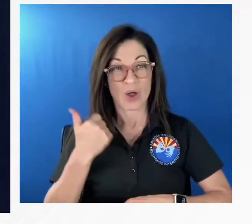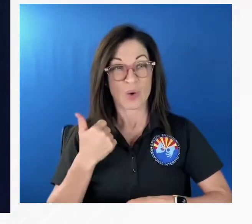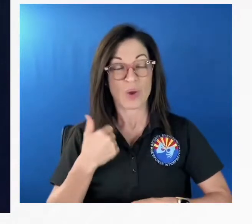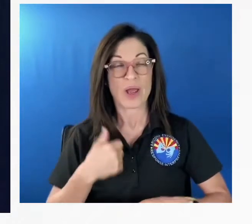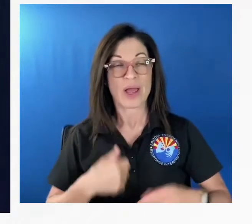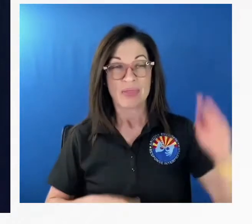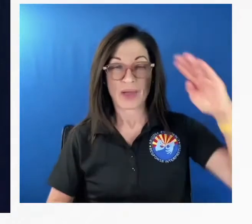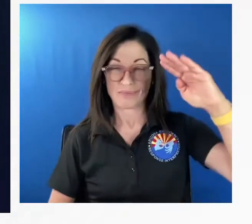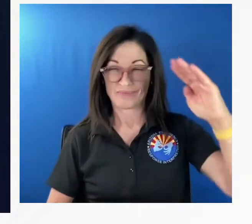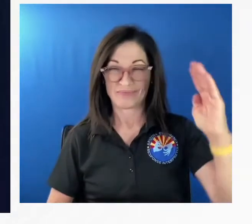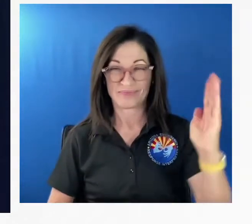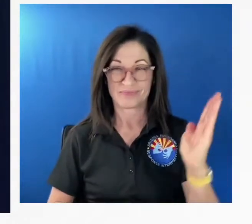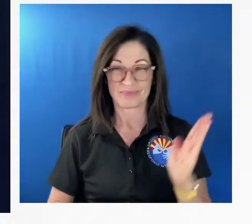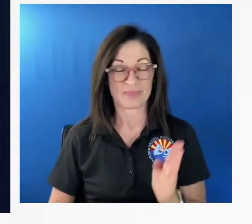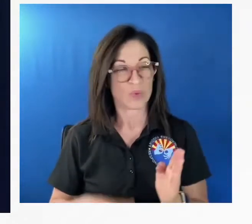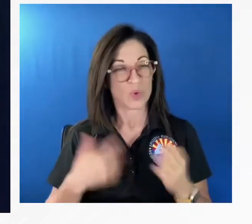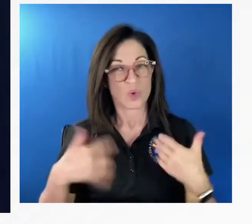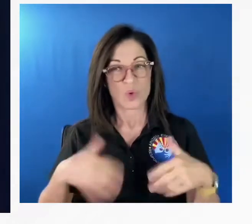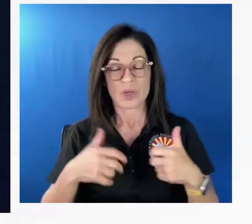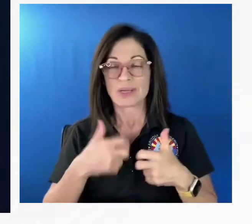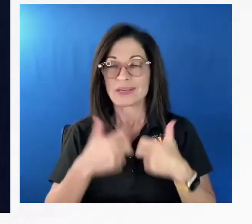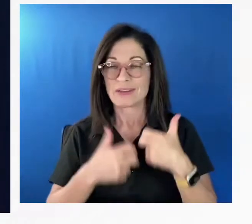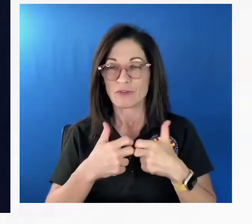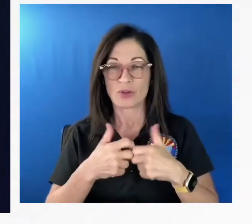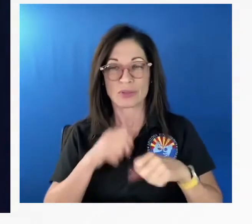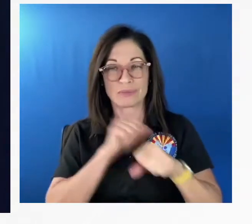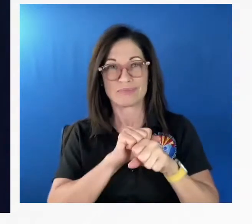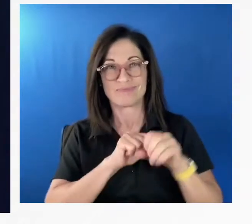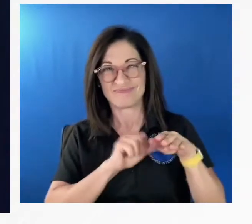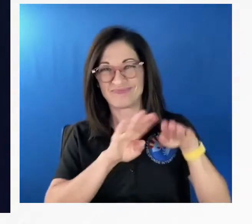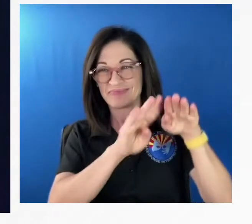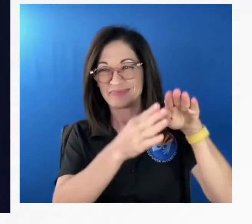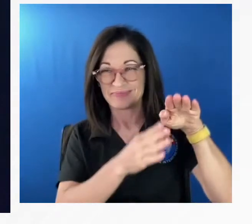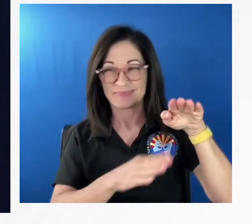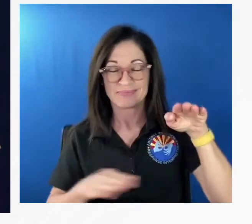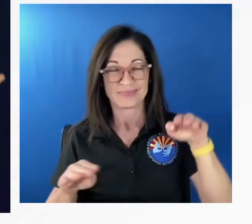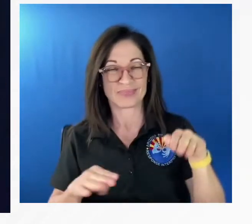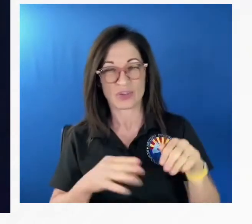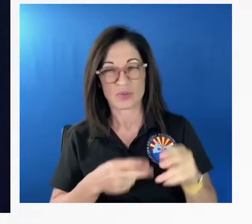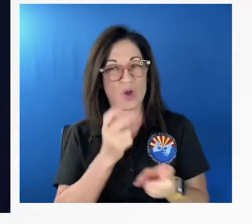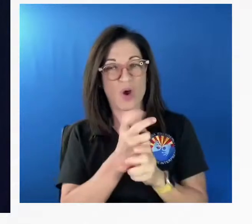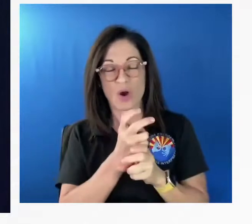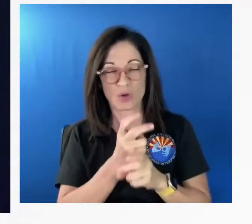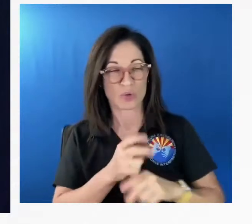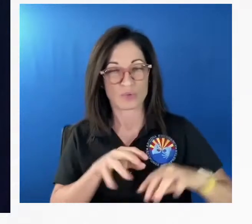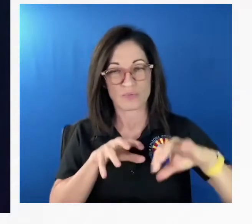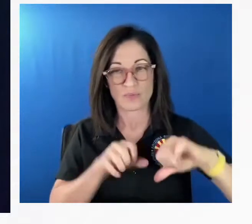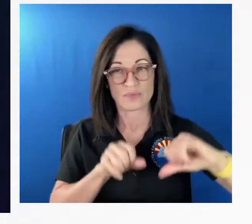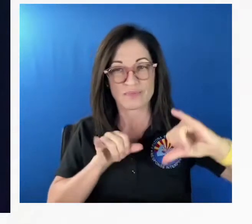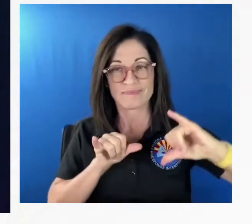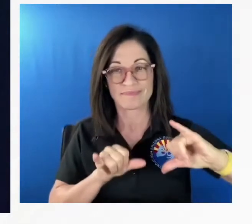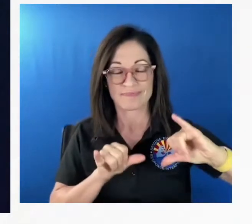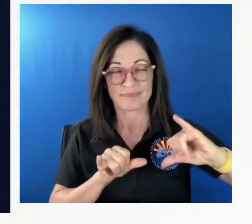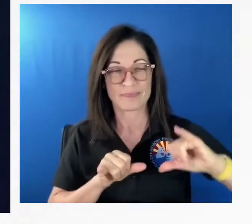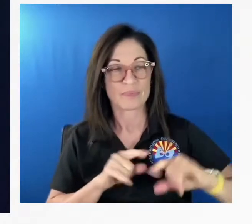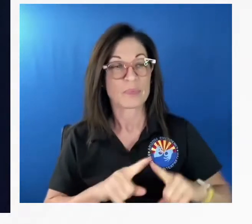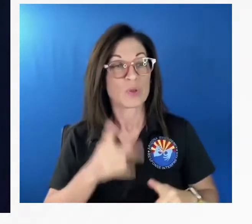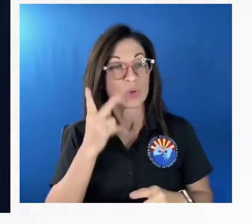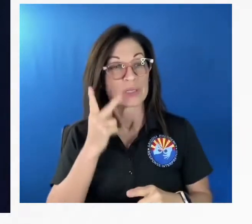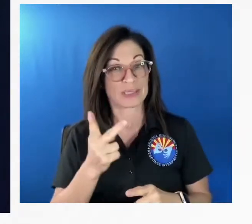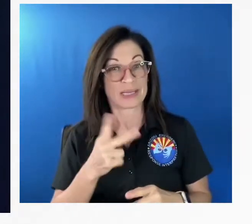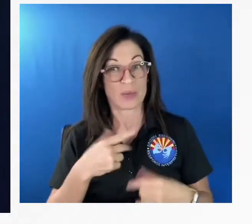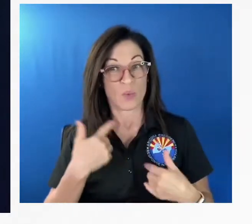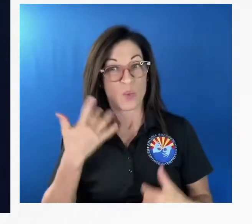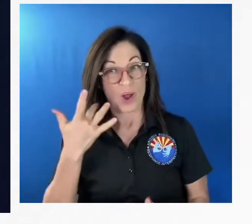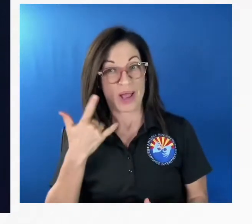really difficult ridge to secure. And, but you could see the advantage of cutting that off. We